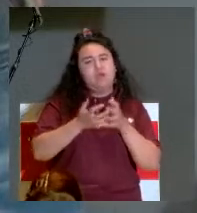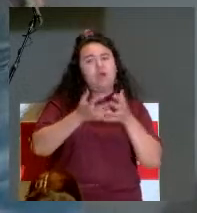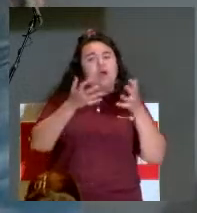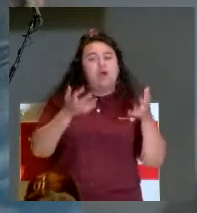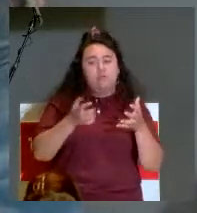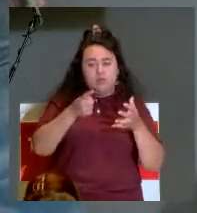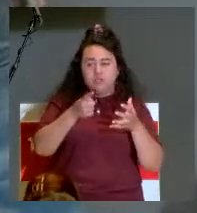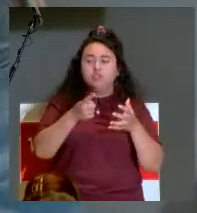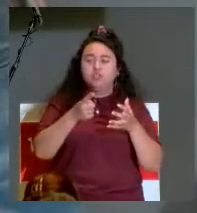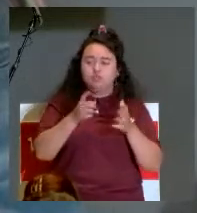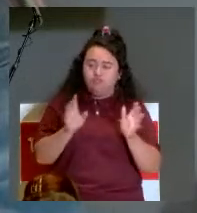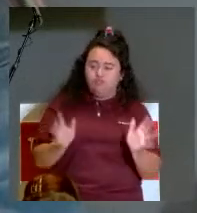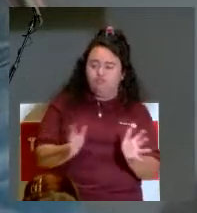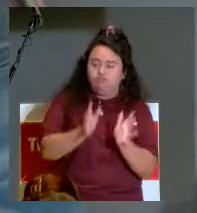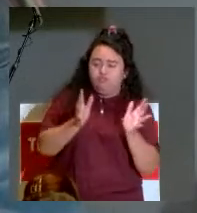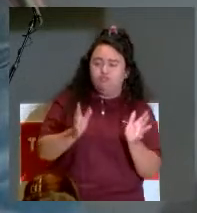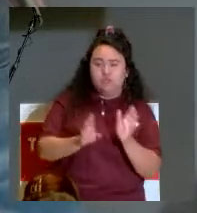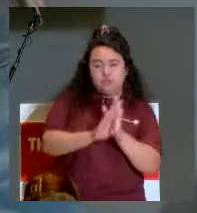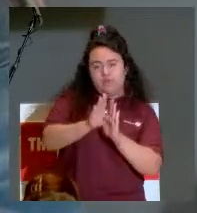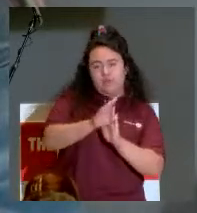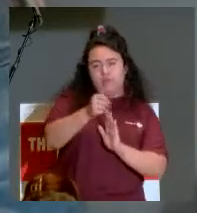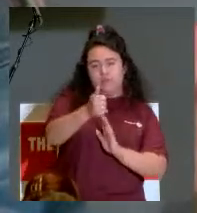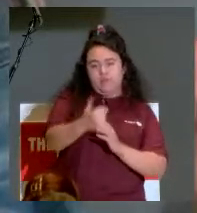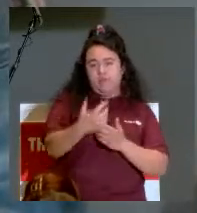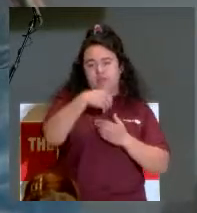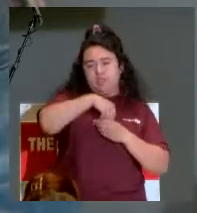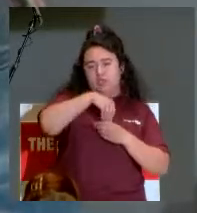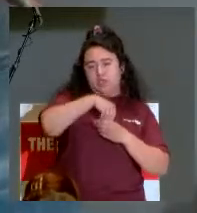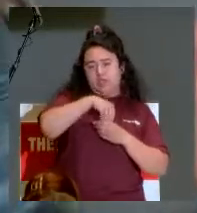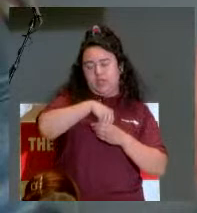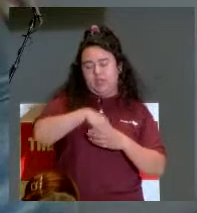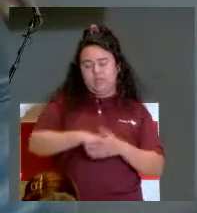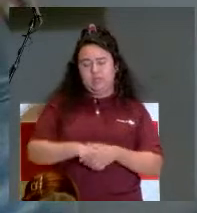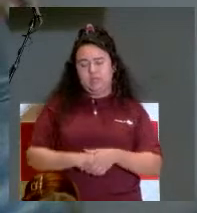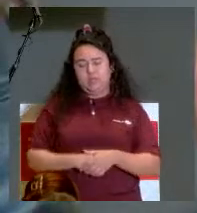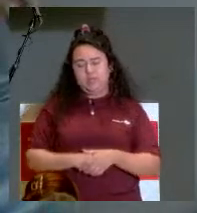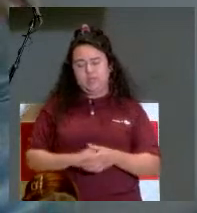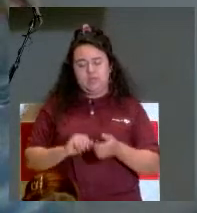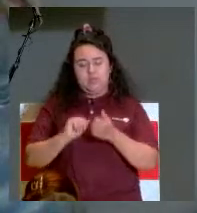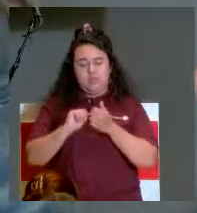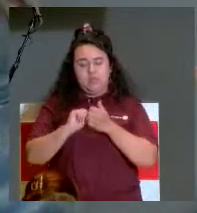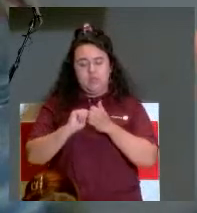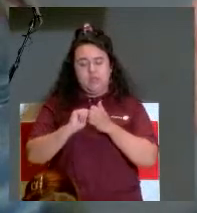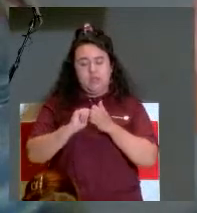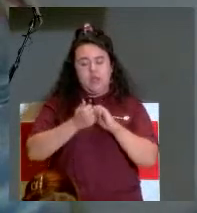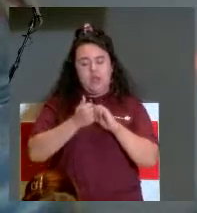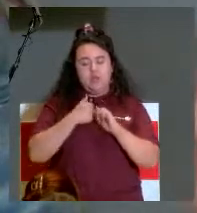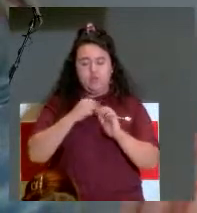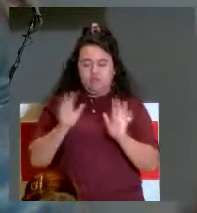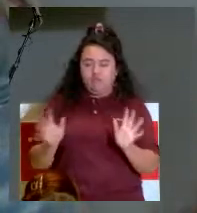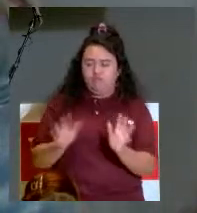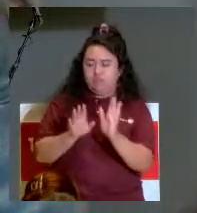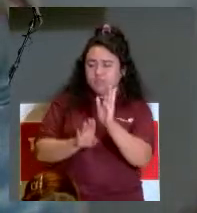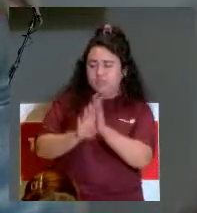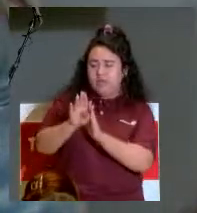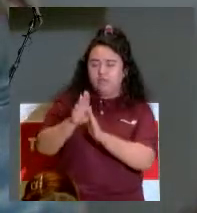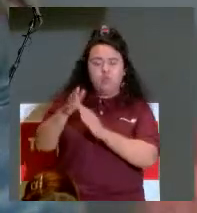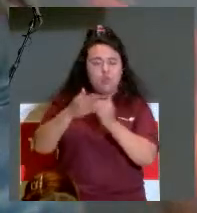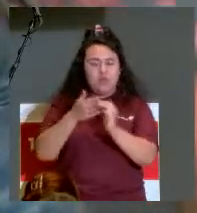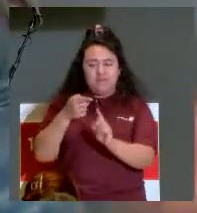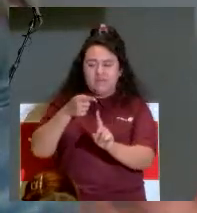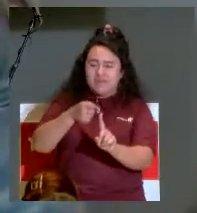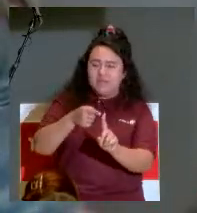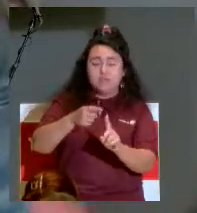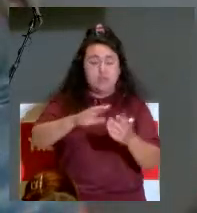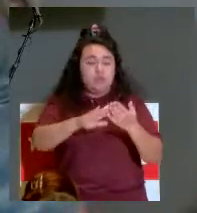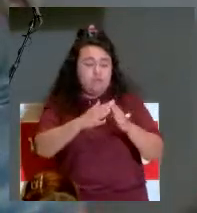how much you've cultivated yourself internally and how you cultivated, you know what I mean, whatever it is, the village or